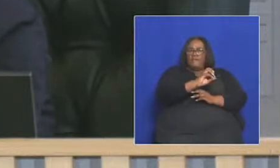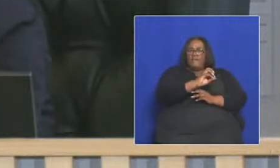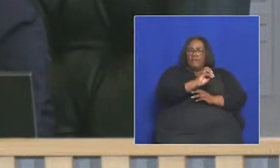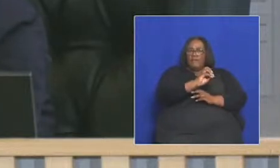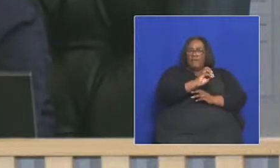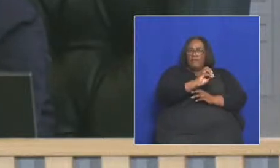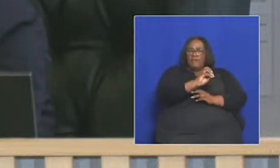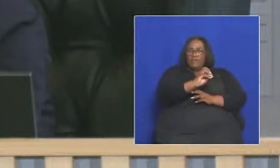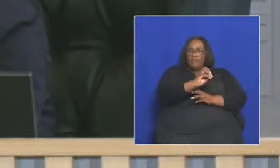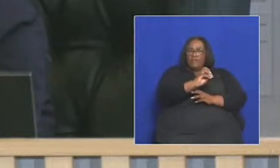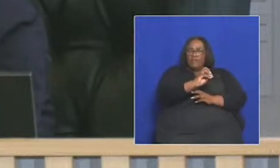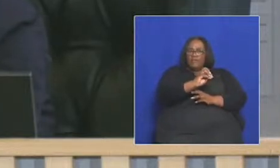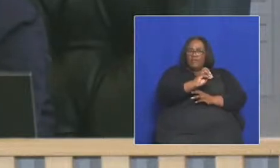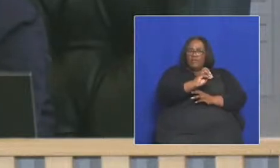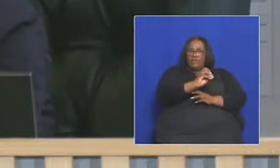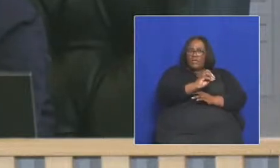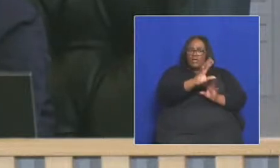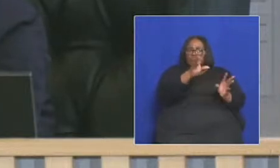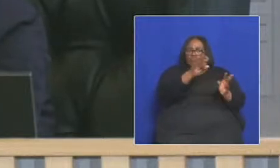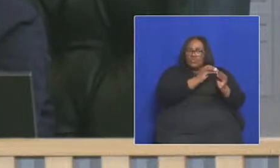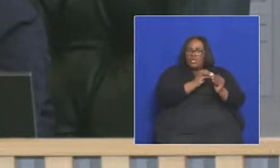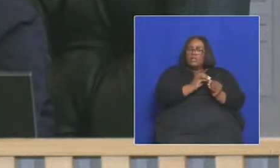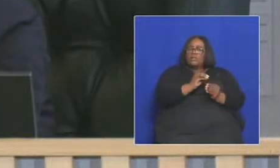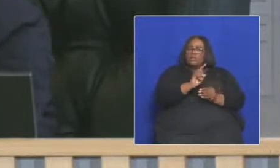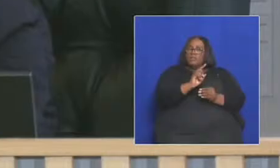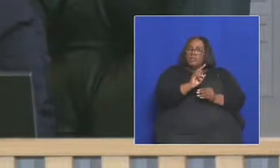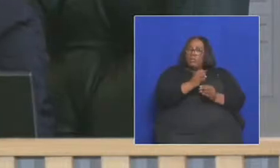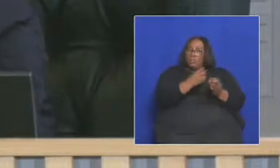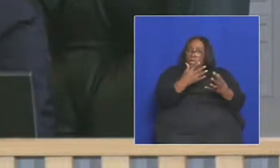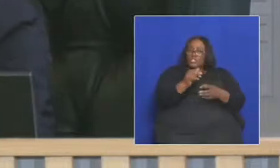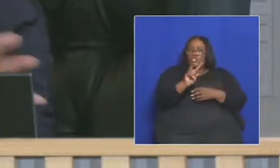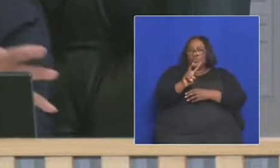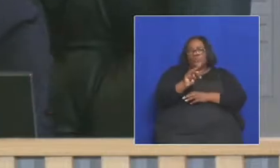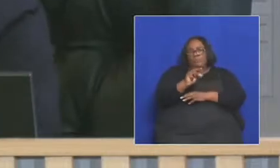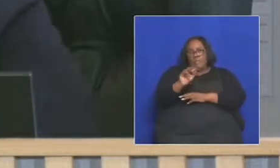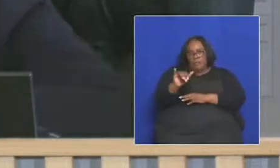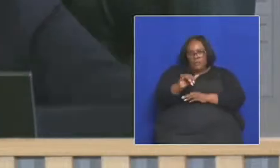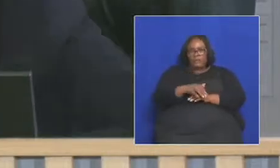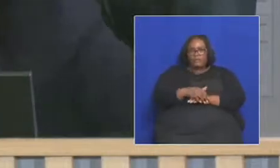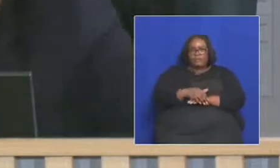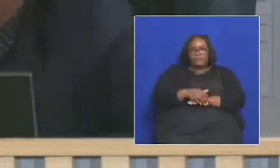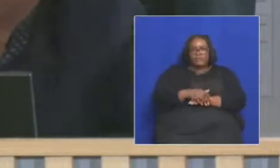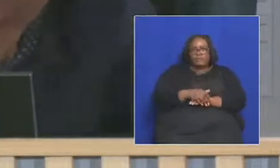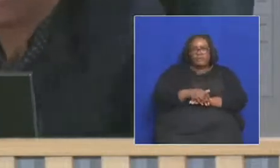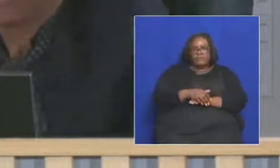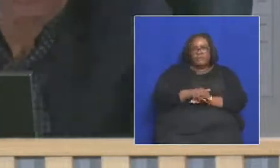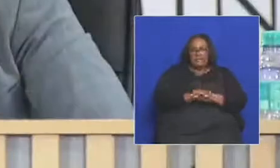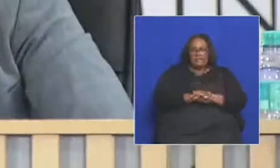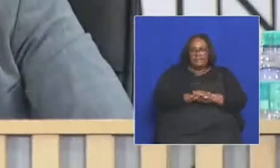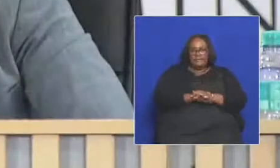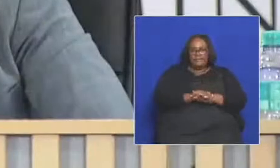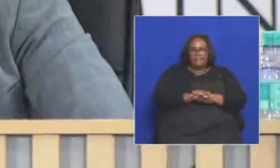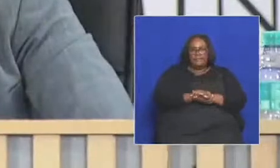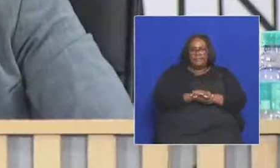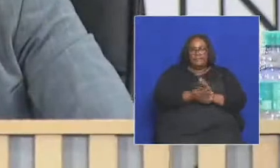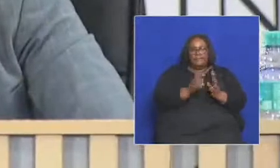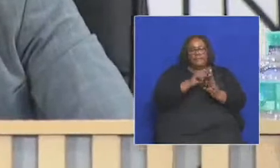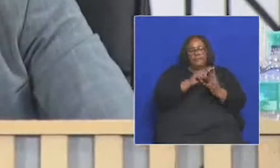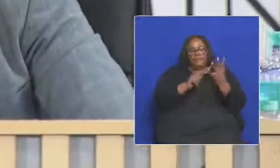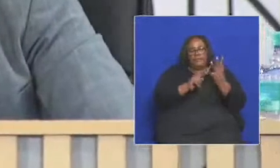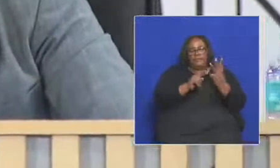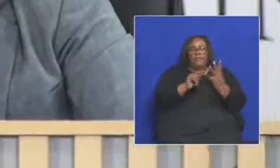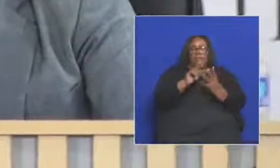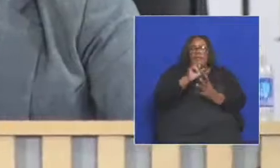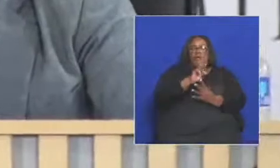500 each. So okay, let's work with that on this question. It's fine. Work with